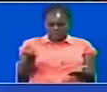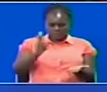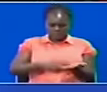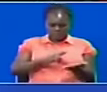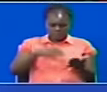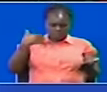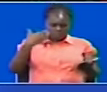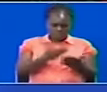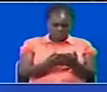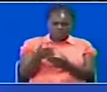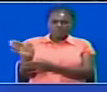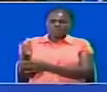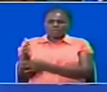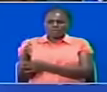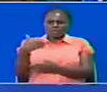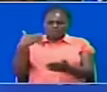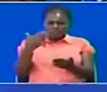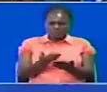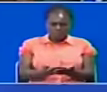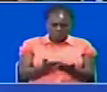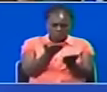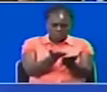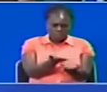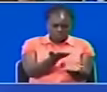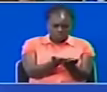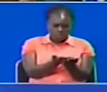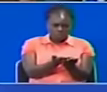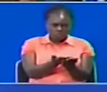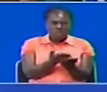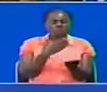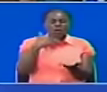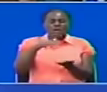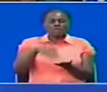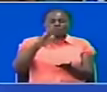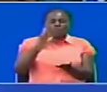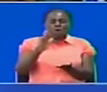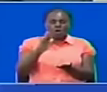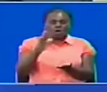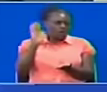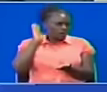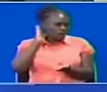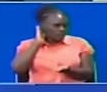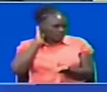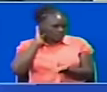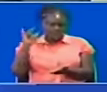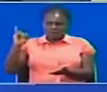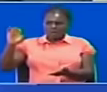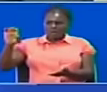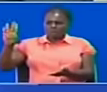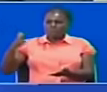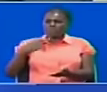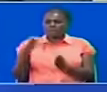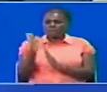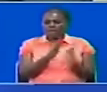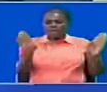up to Thursday until a petition filed by activist Okeo Mutata seeking extension of the deadline is heard. IEBC planned to close